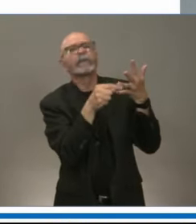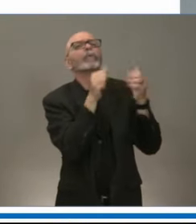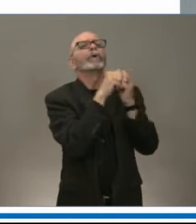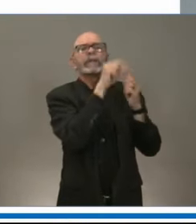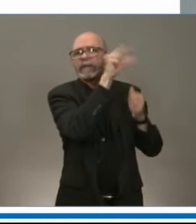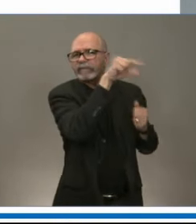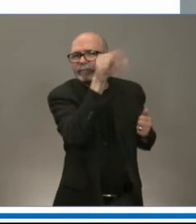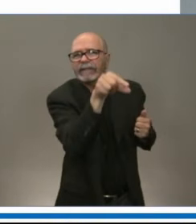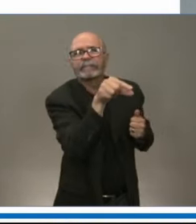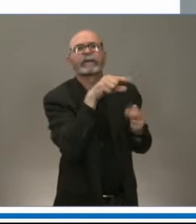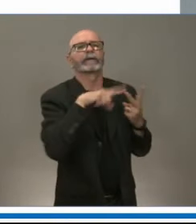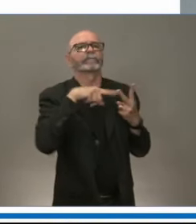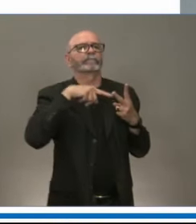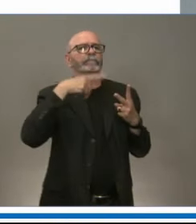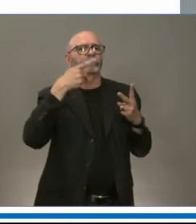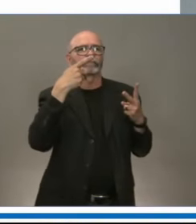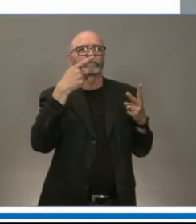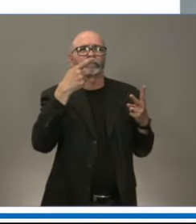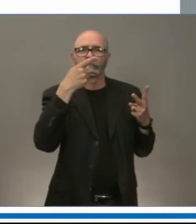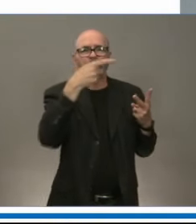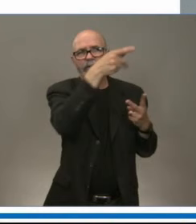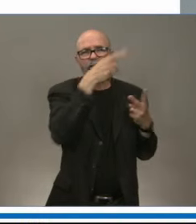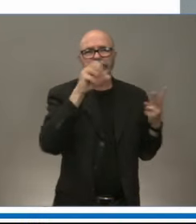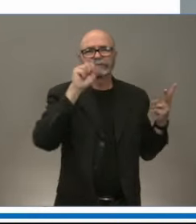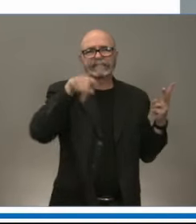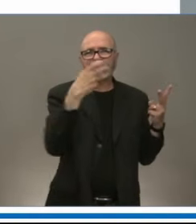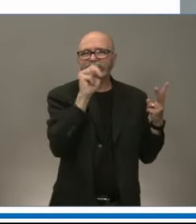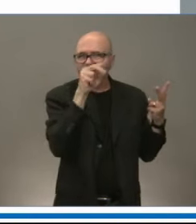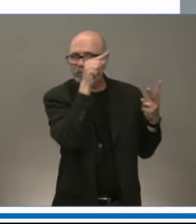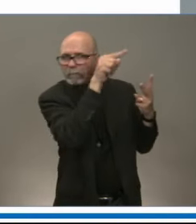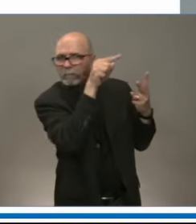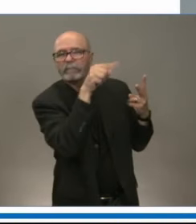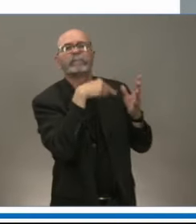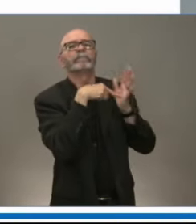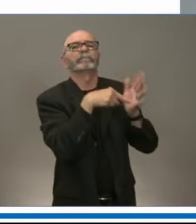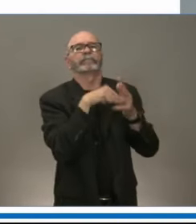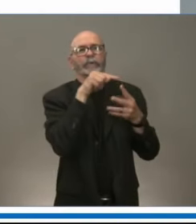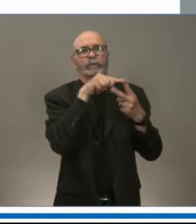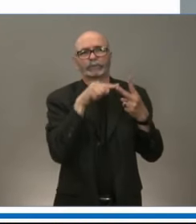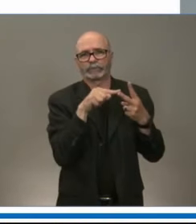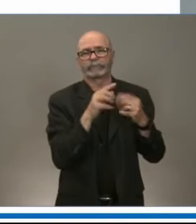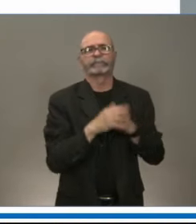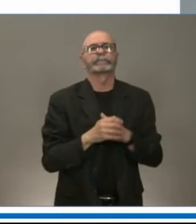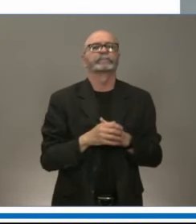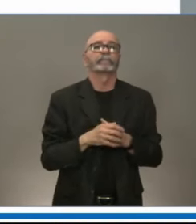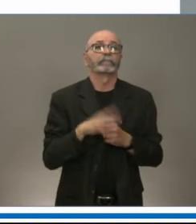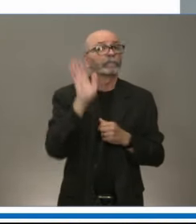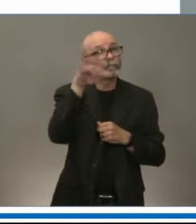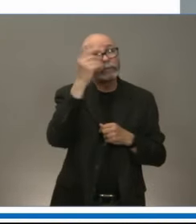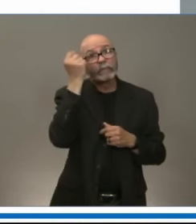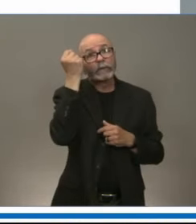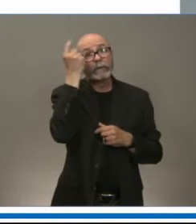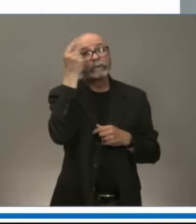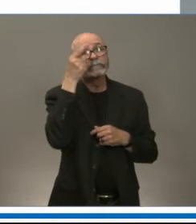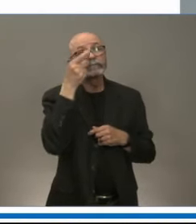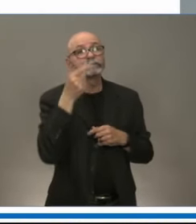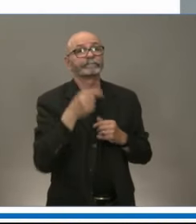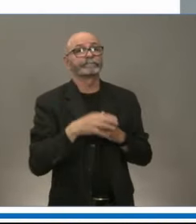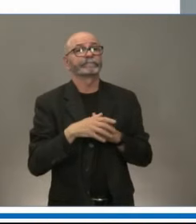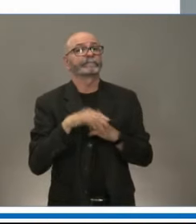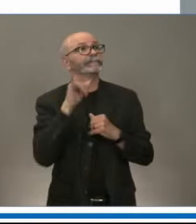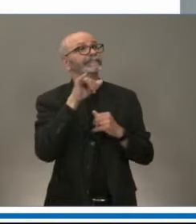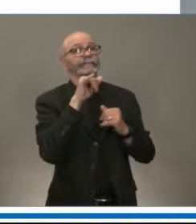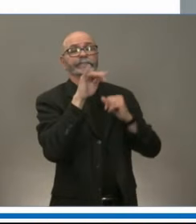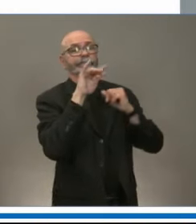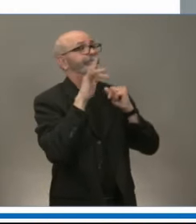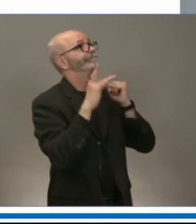bring forward from there. I will make my point that I made again yesterday. This is a highly technical area that smaller